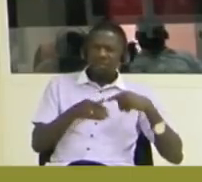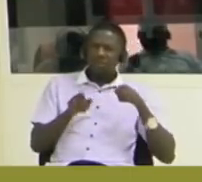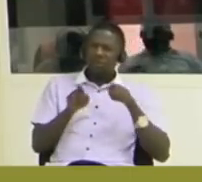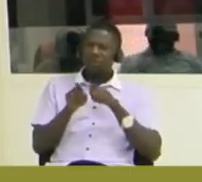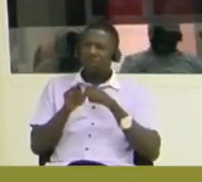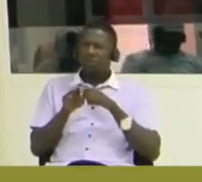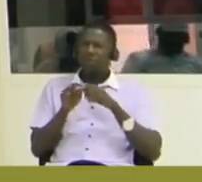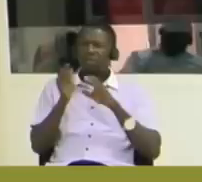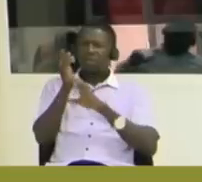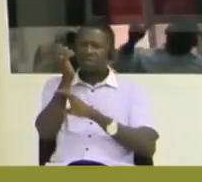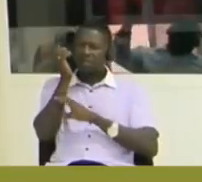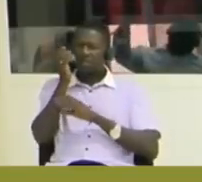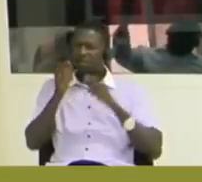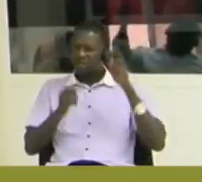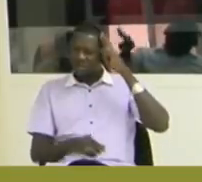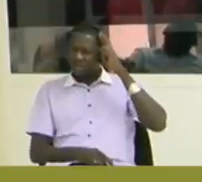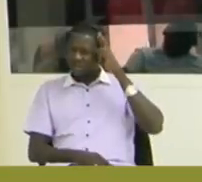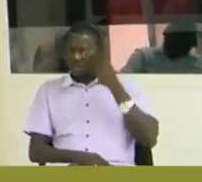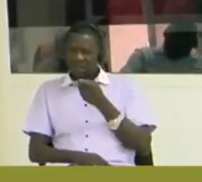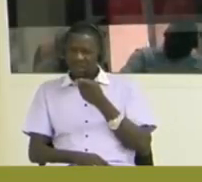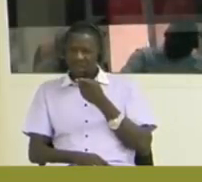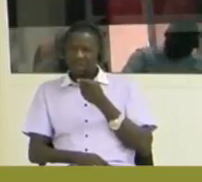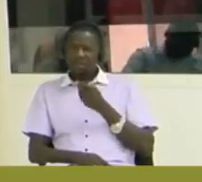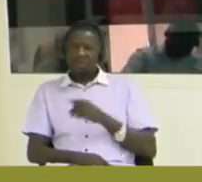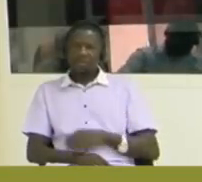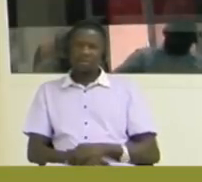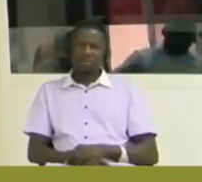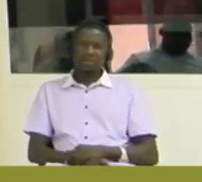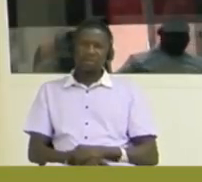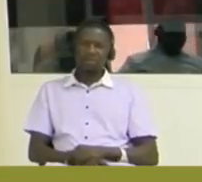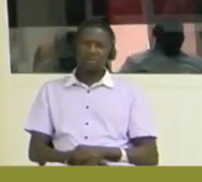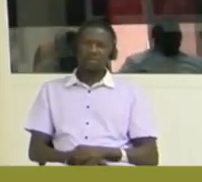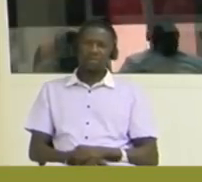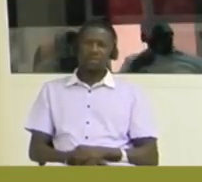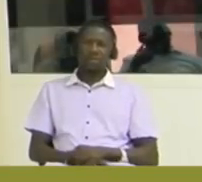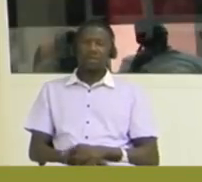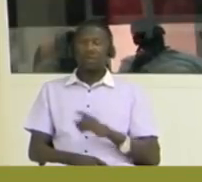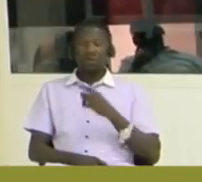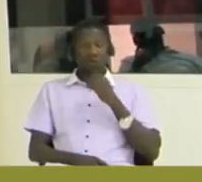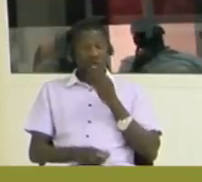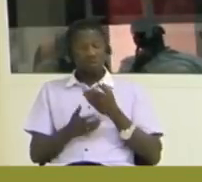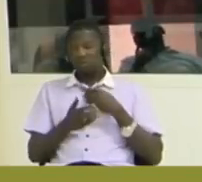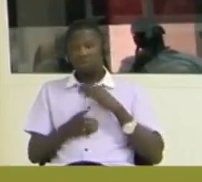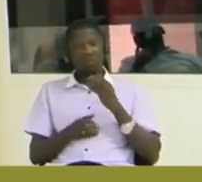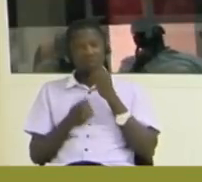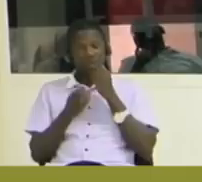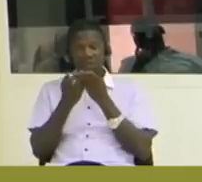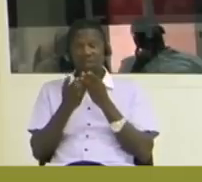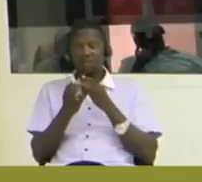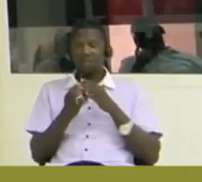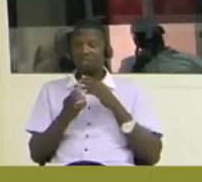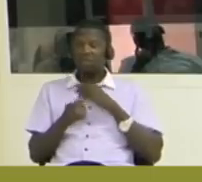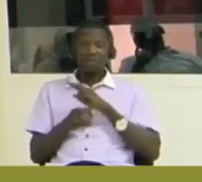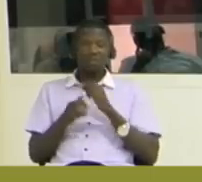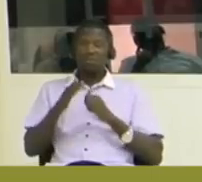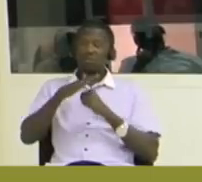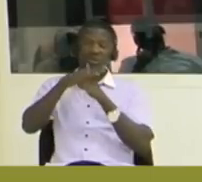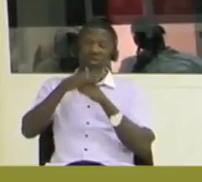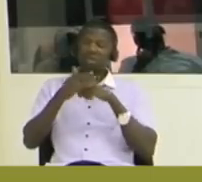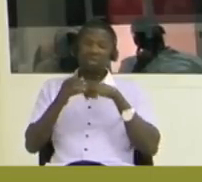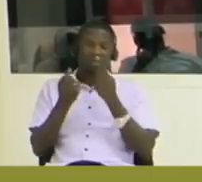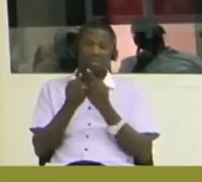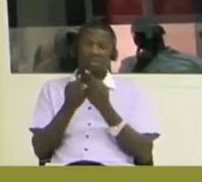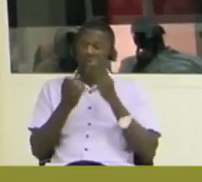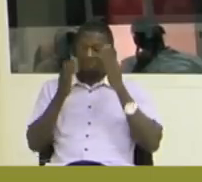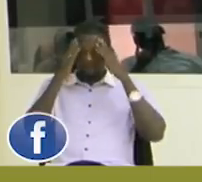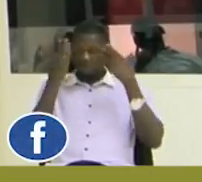Well, I cannot say that he did support any activities with the Casamas rebels. I'm not aware of that. I'm